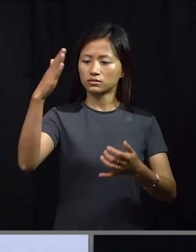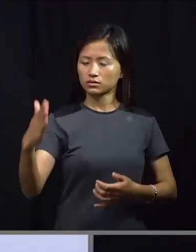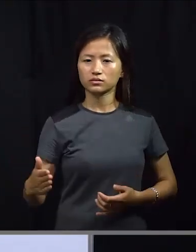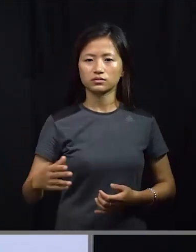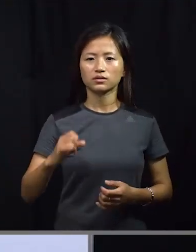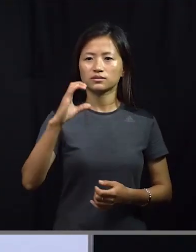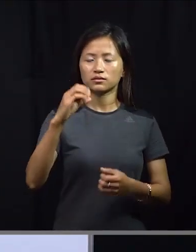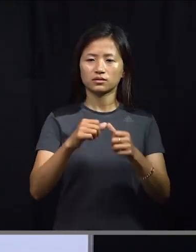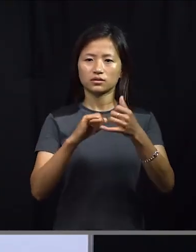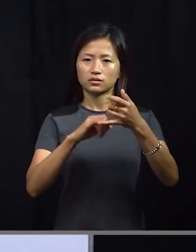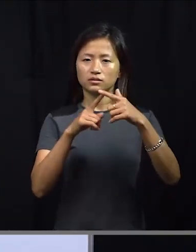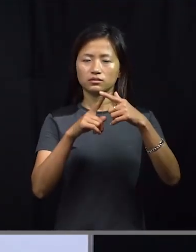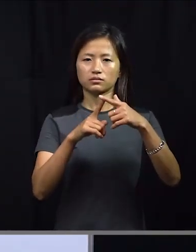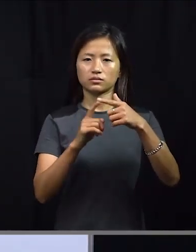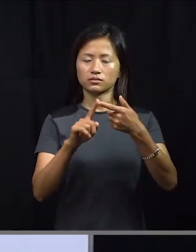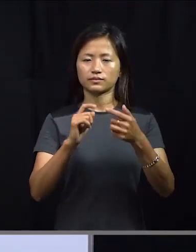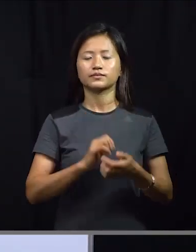a person should not marry,